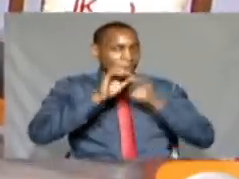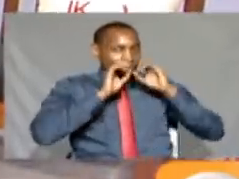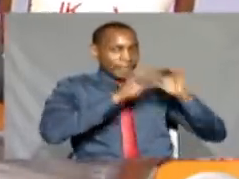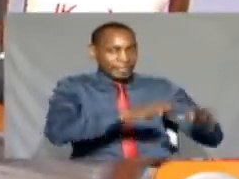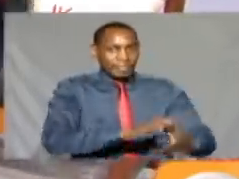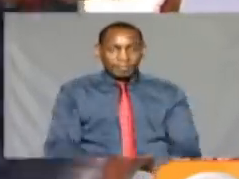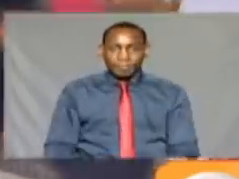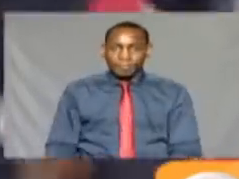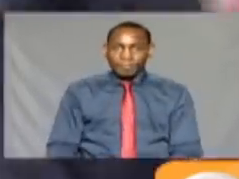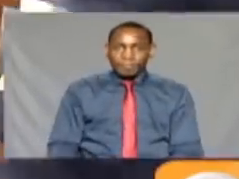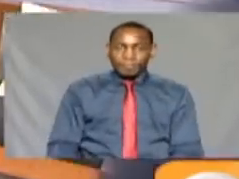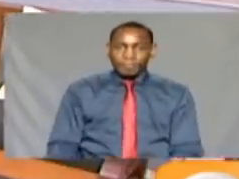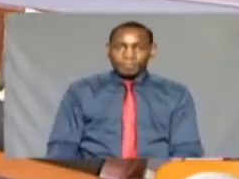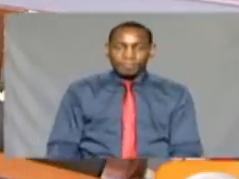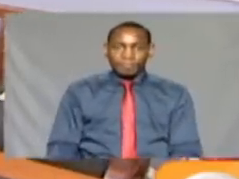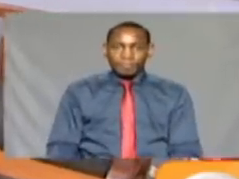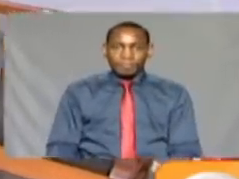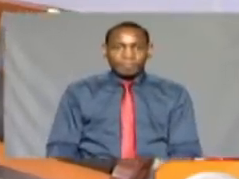akubariki.